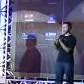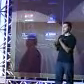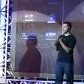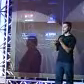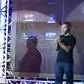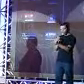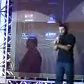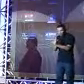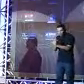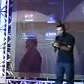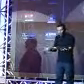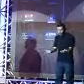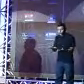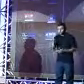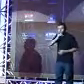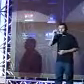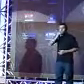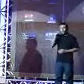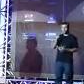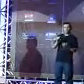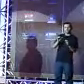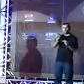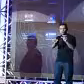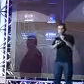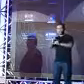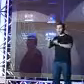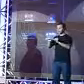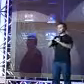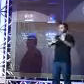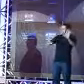the importance of learning to live in a sustainable way,